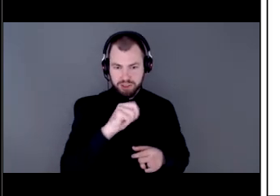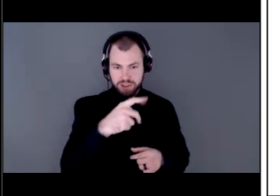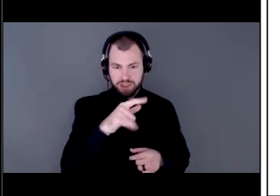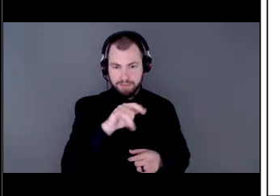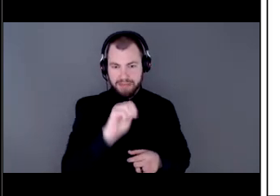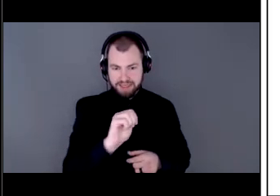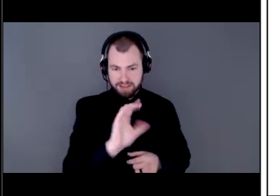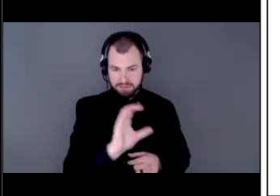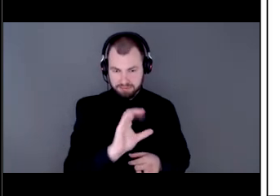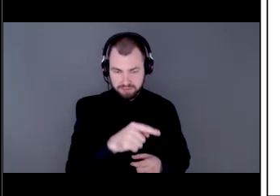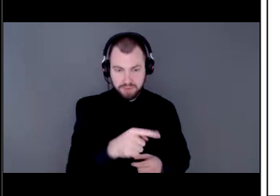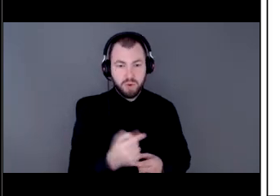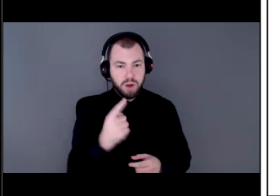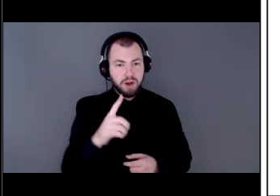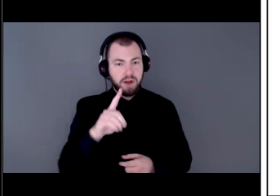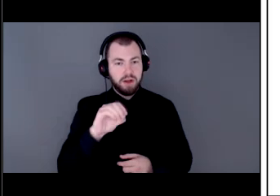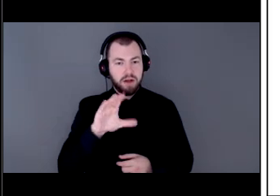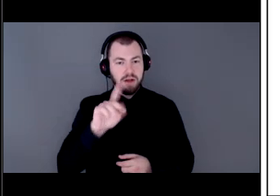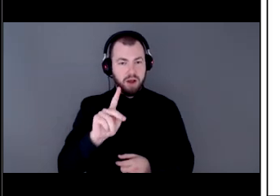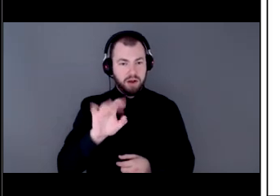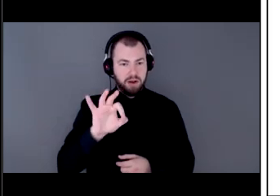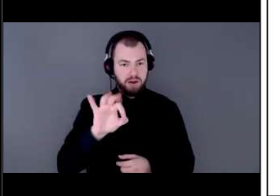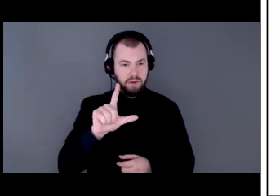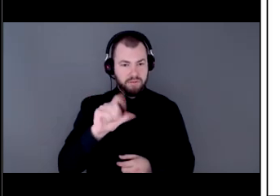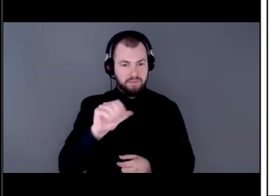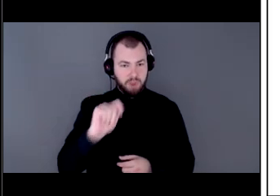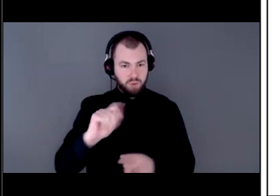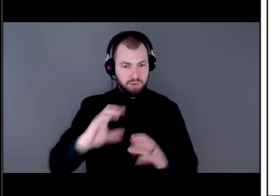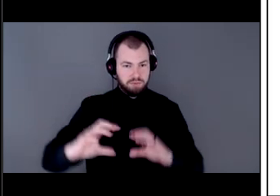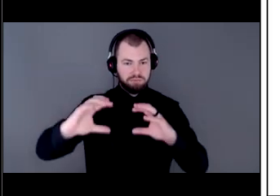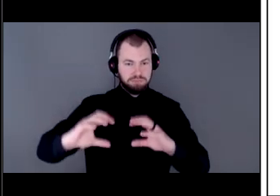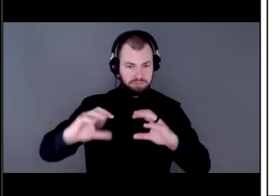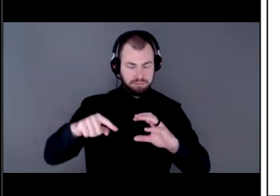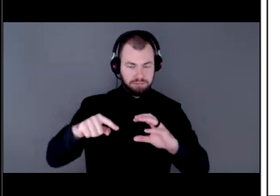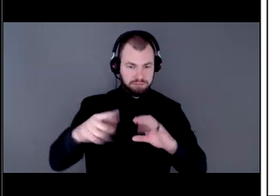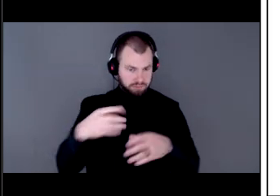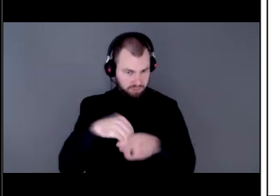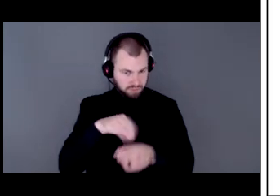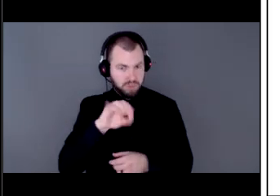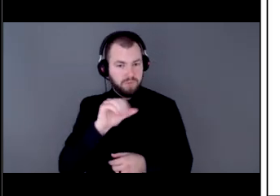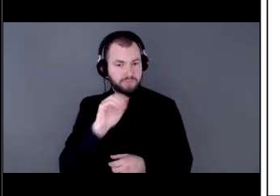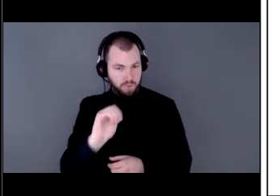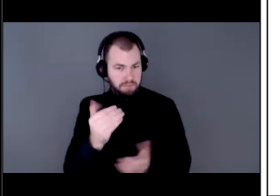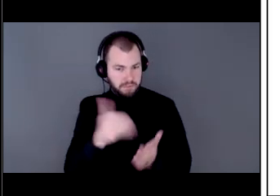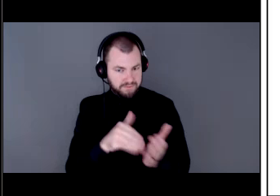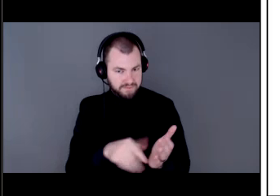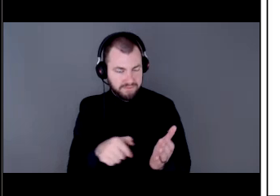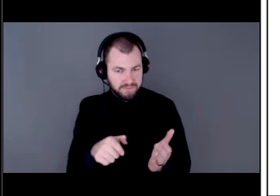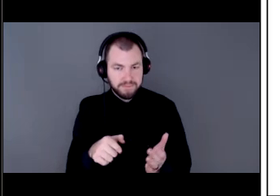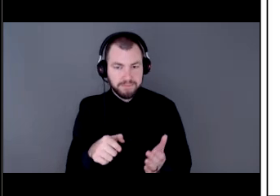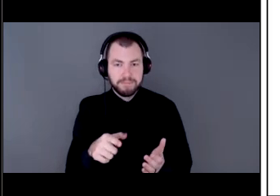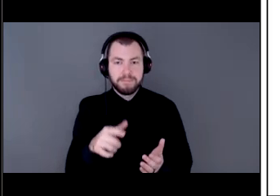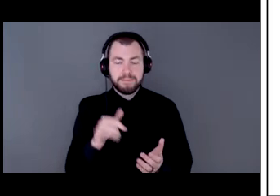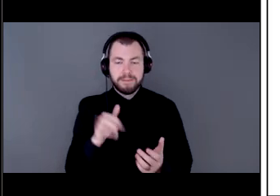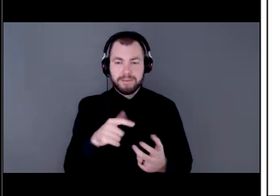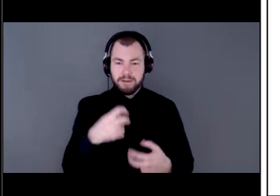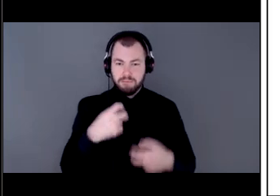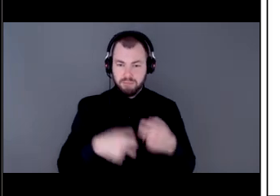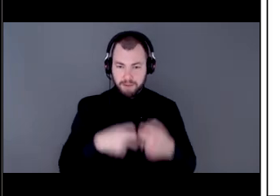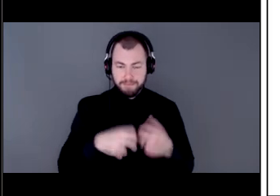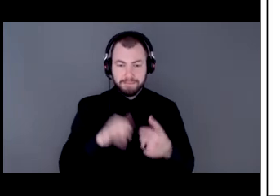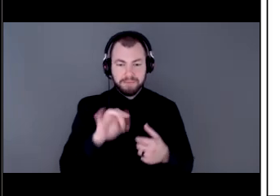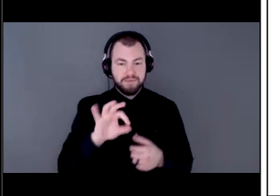dock floats that include foam many times. And so the problem is when this foam is